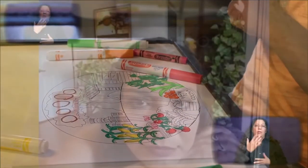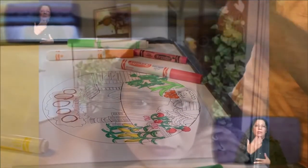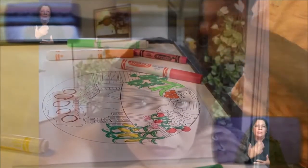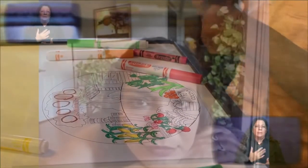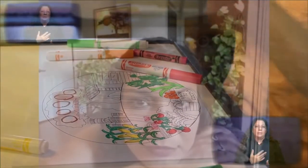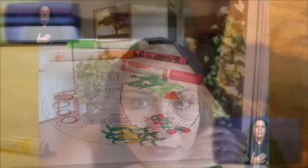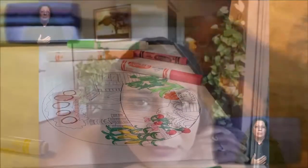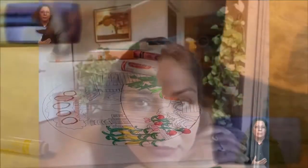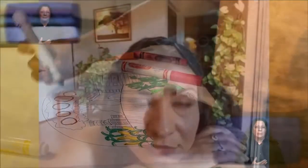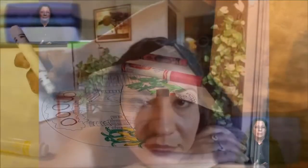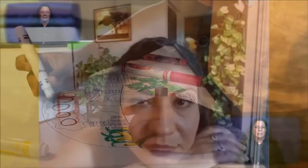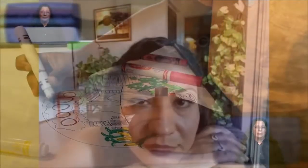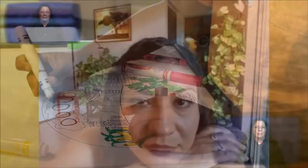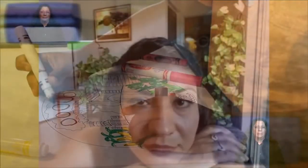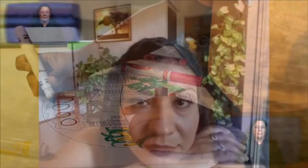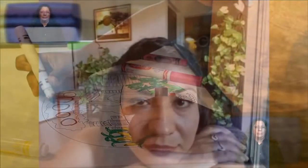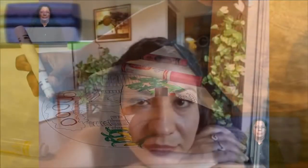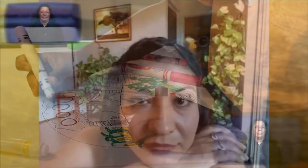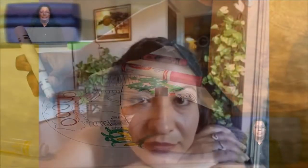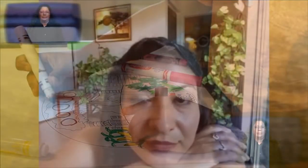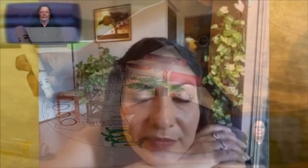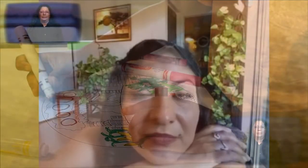or...